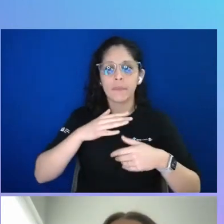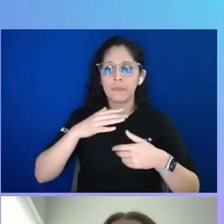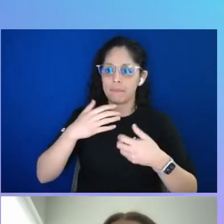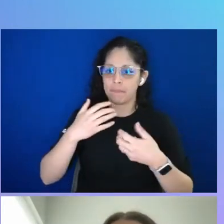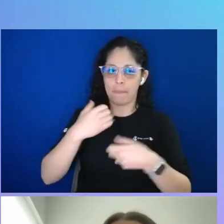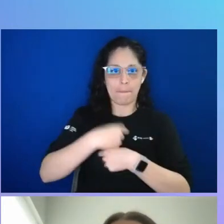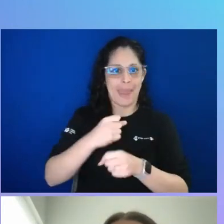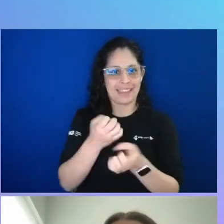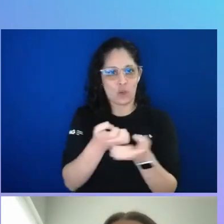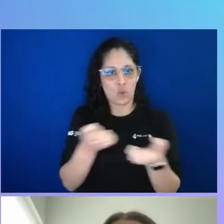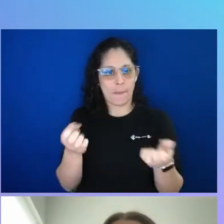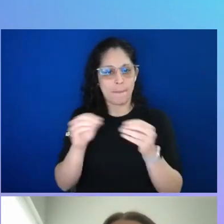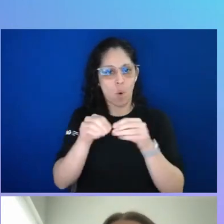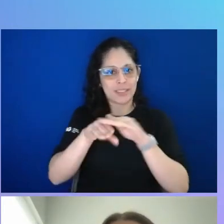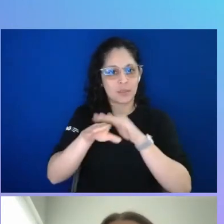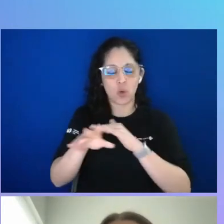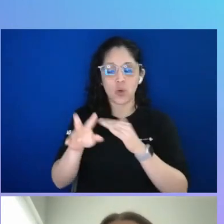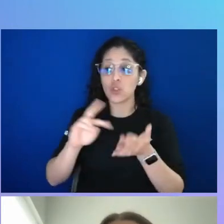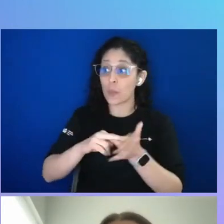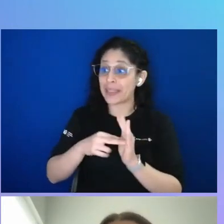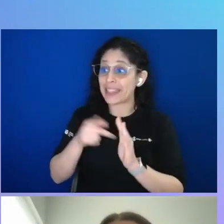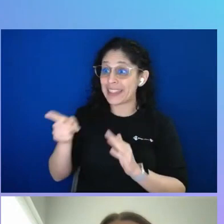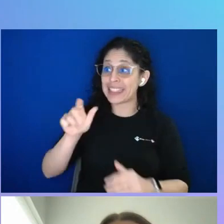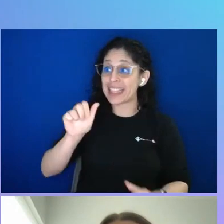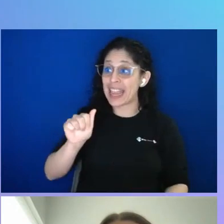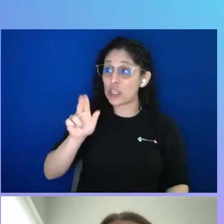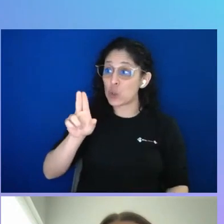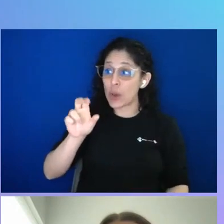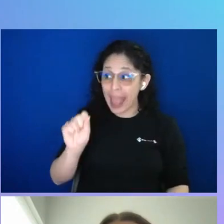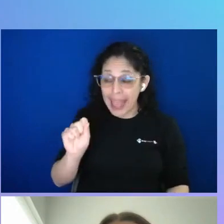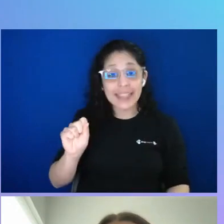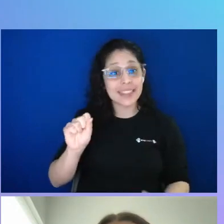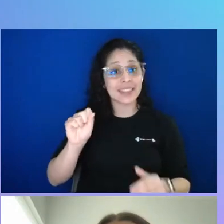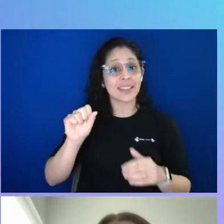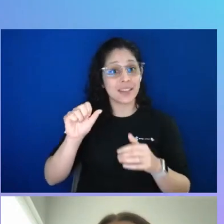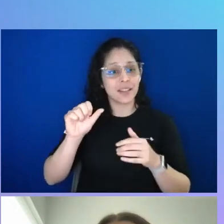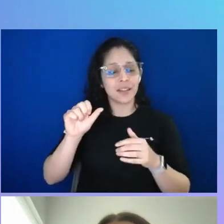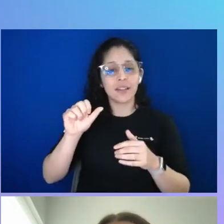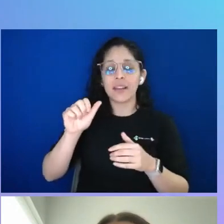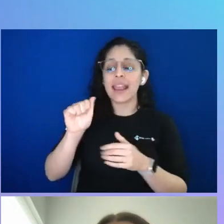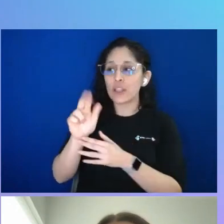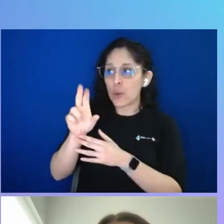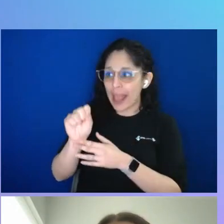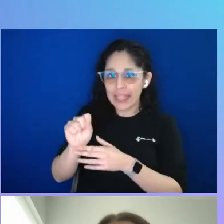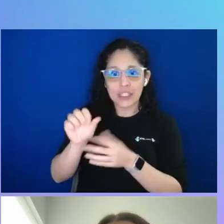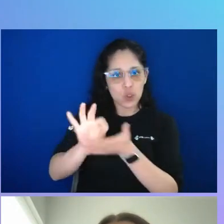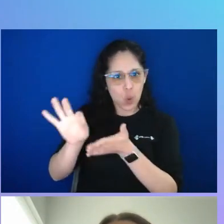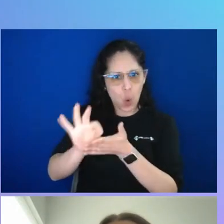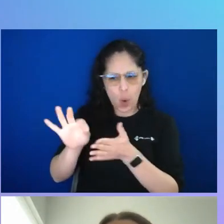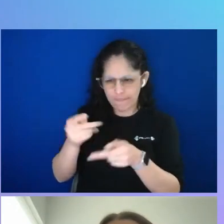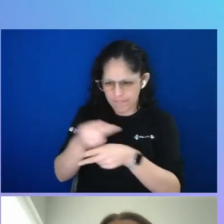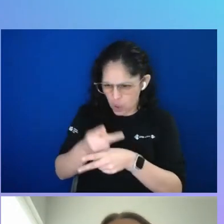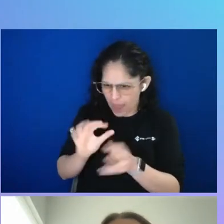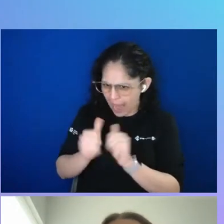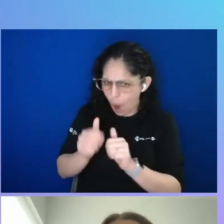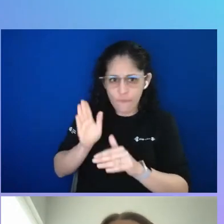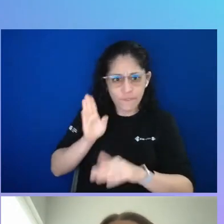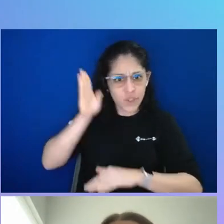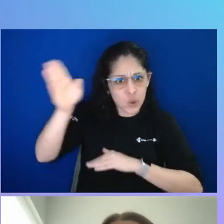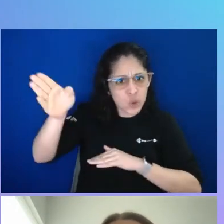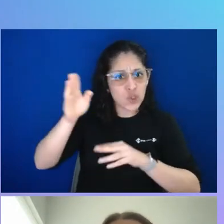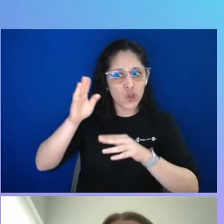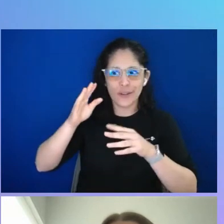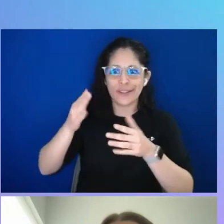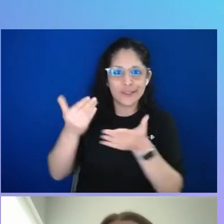can come back to this AUS score and see how we do as we go through future iterations in hopes of